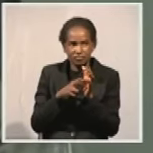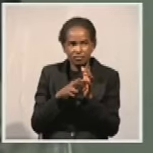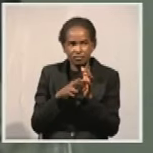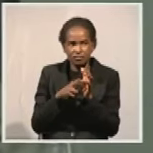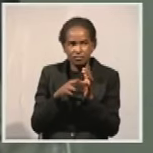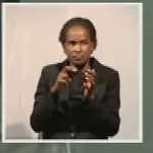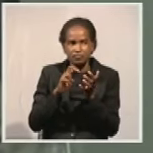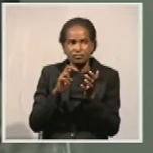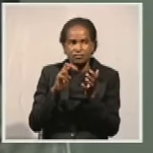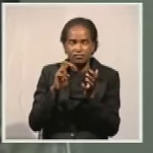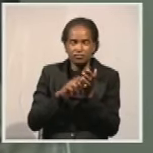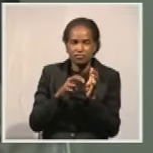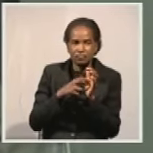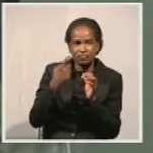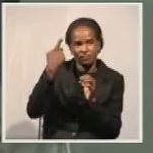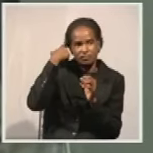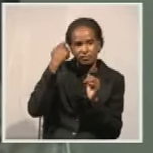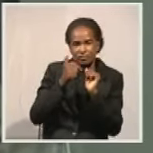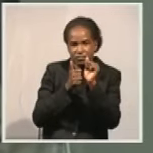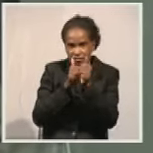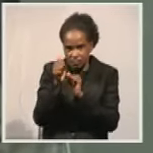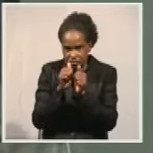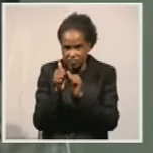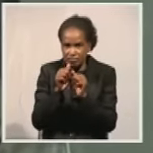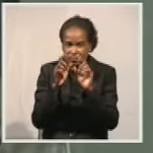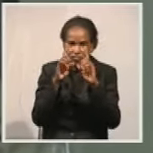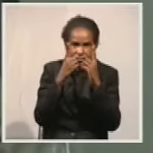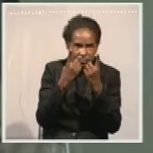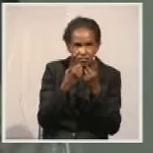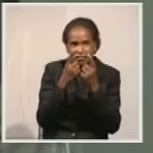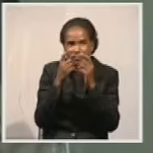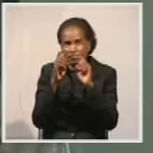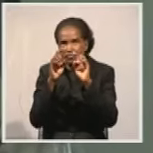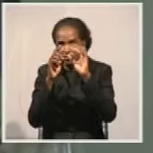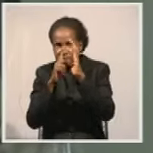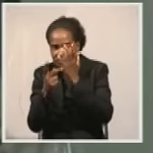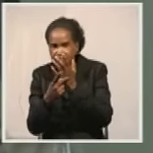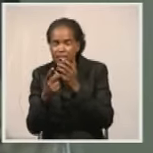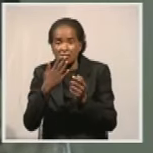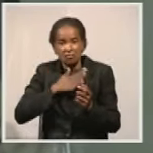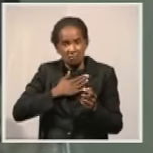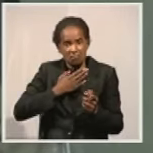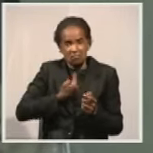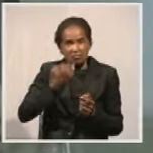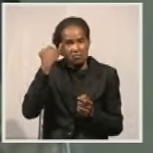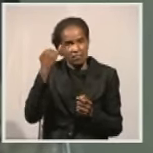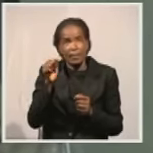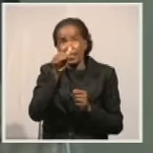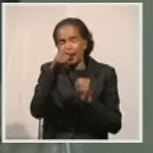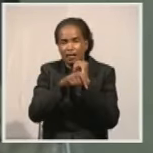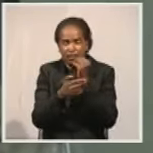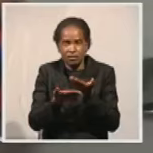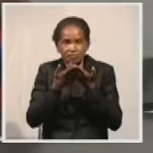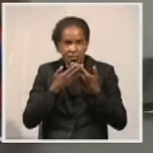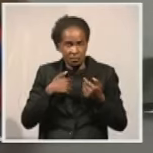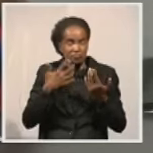design, I had to design it. Mm. And the other countries were also eager to help. Mm.